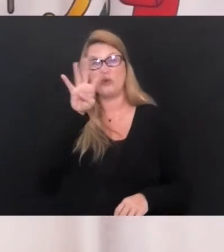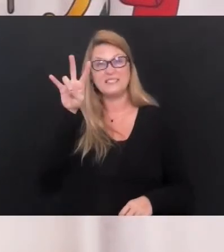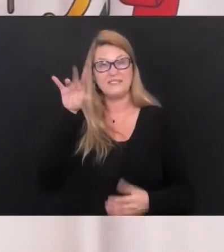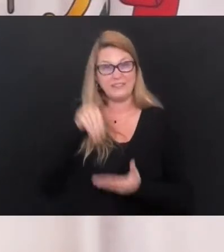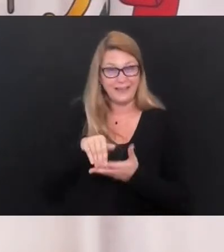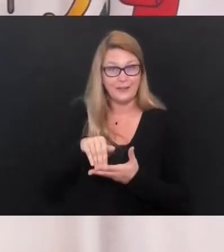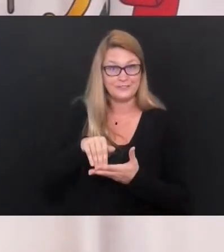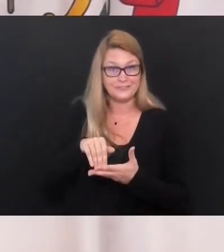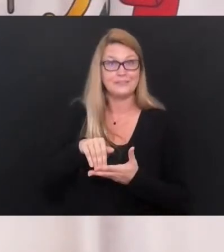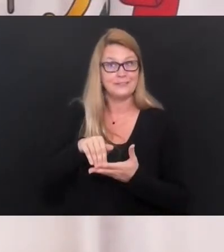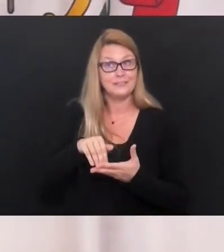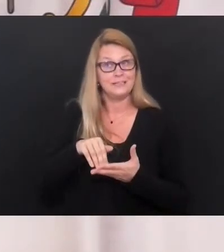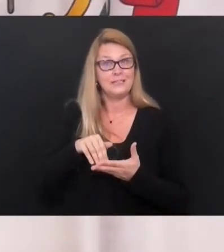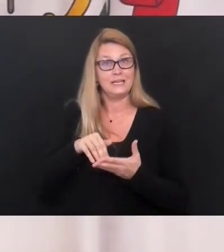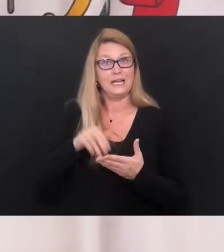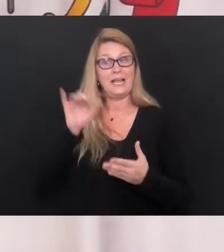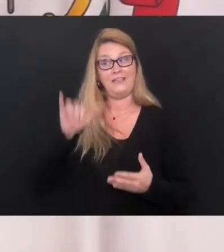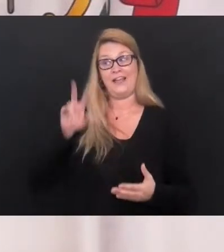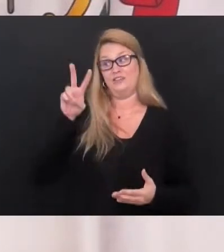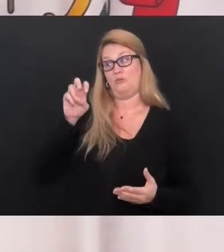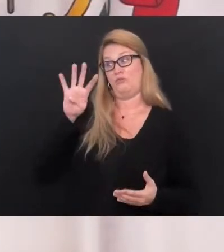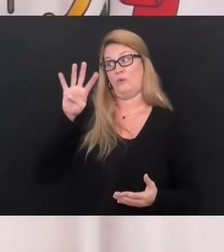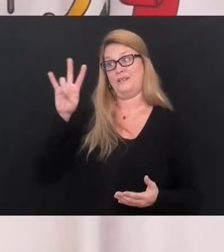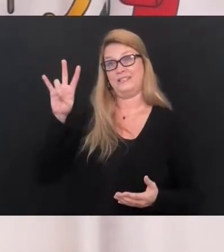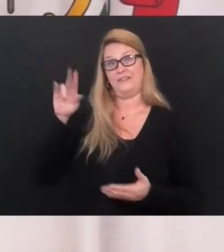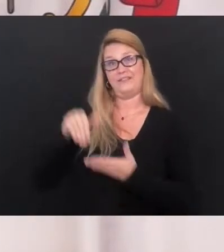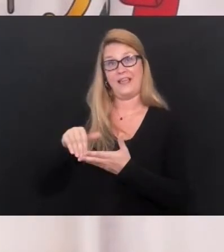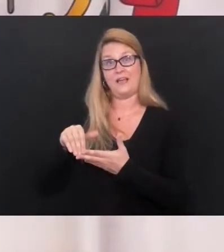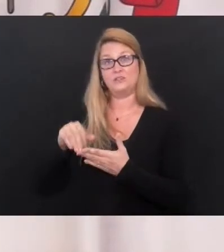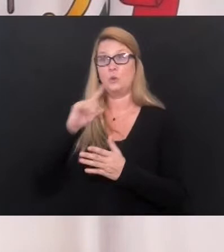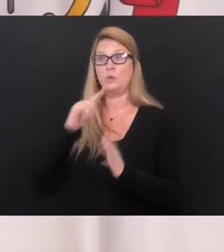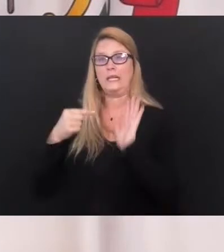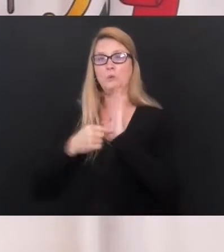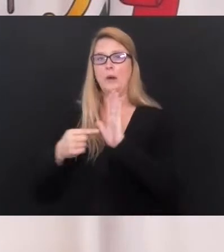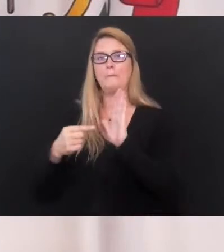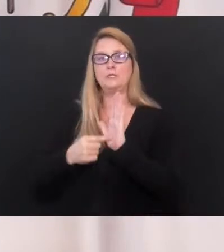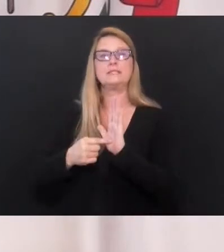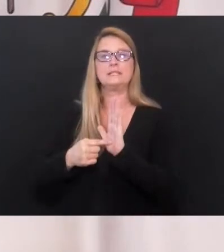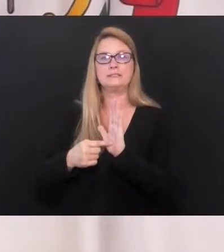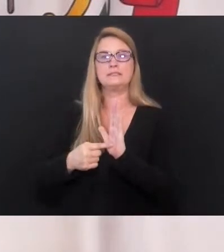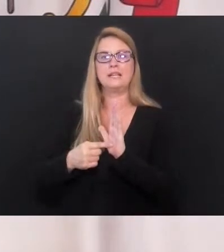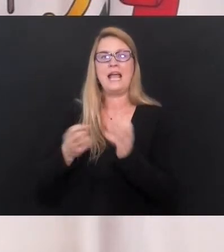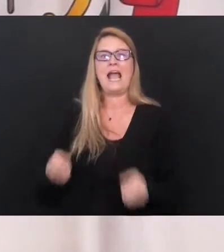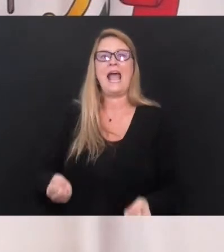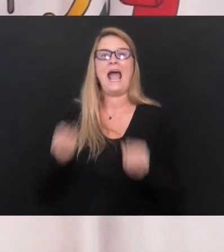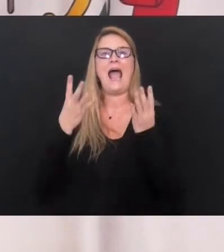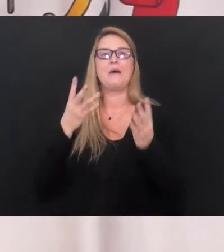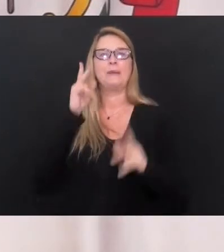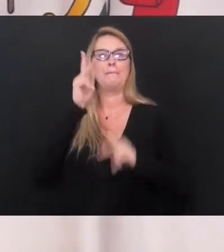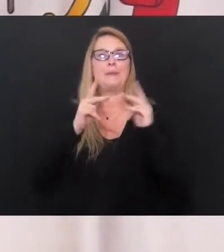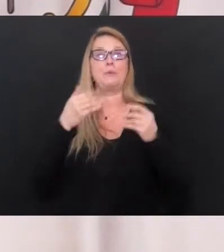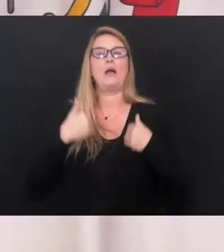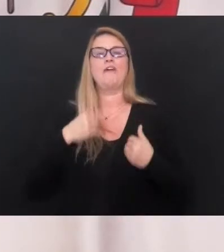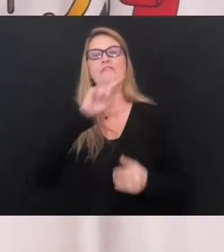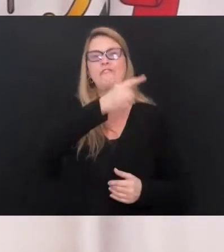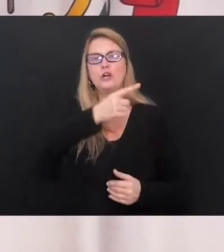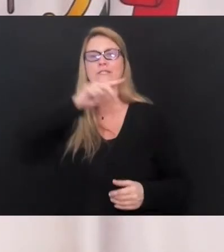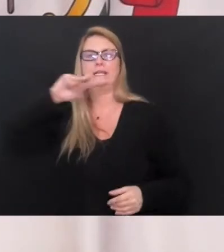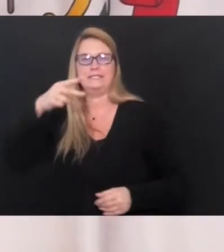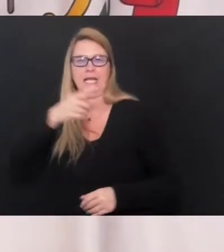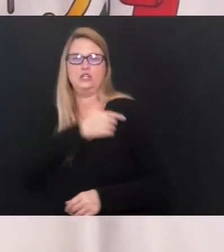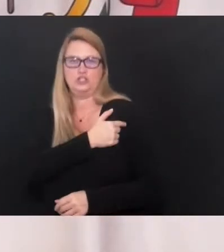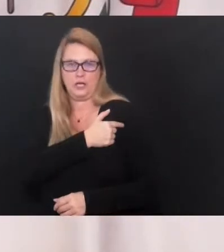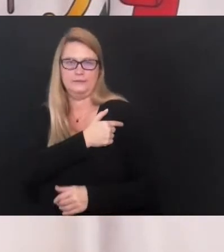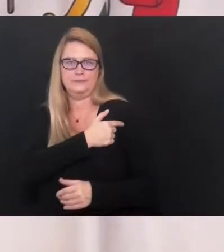247,000. So that 247,000 truly represents exactly how many have had first and second round